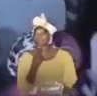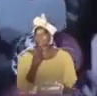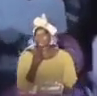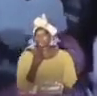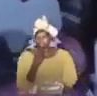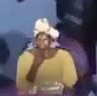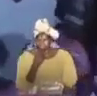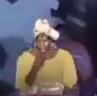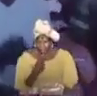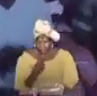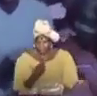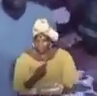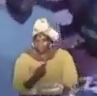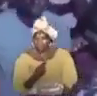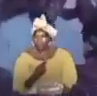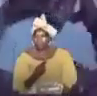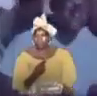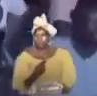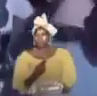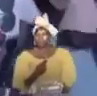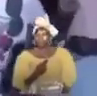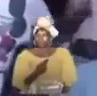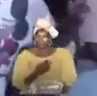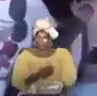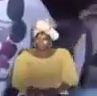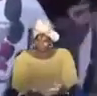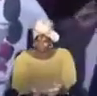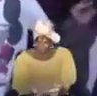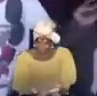Run to Jesus. Yes, the world